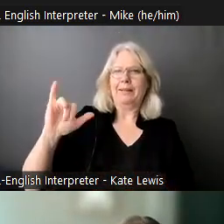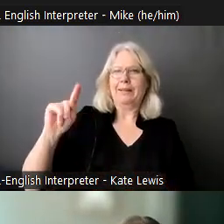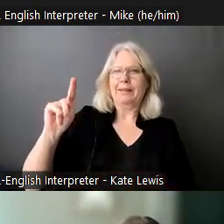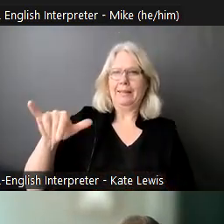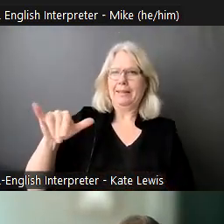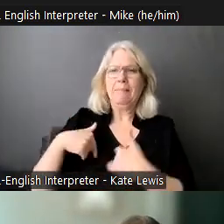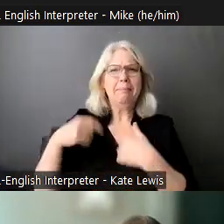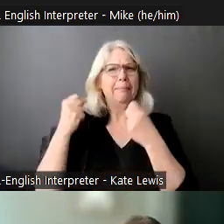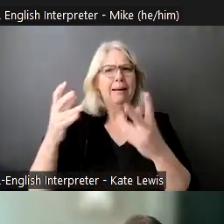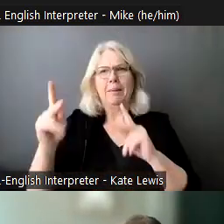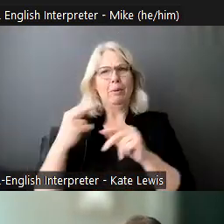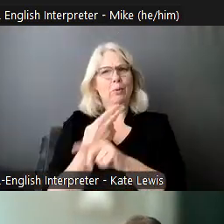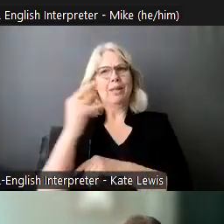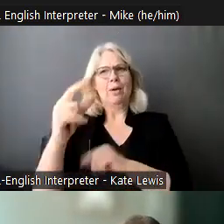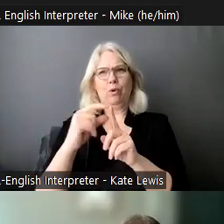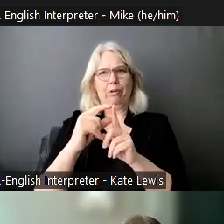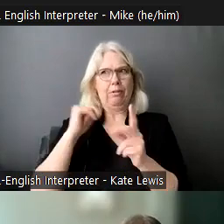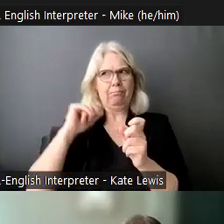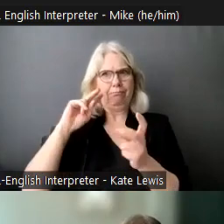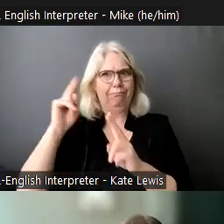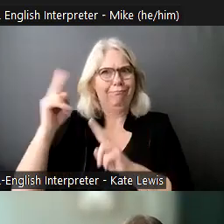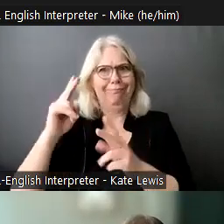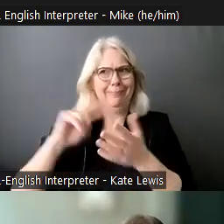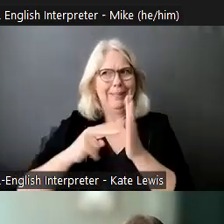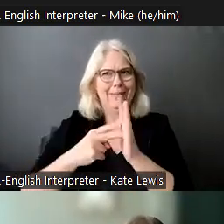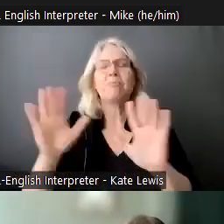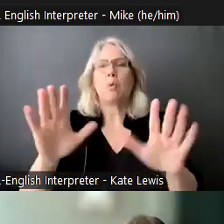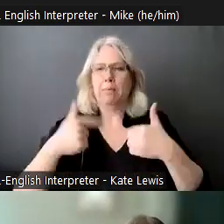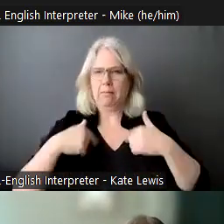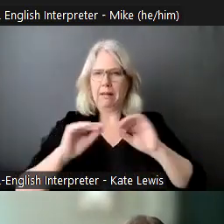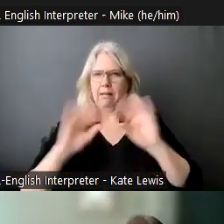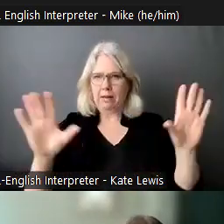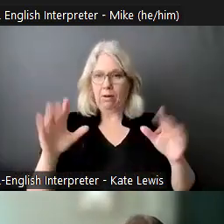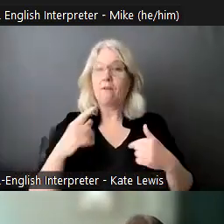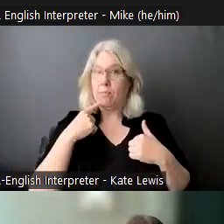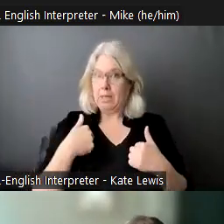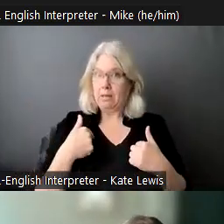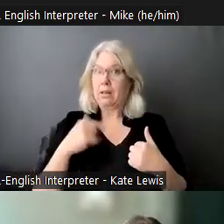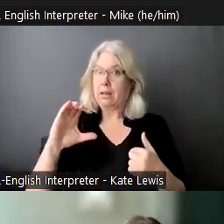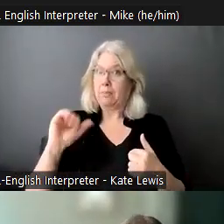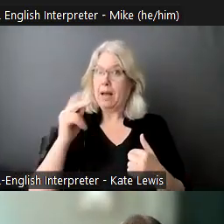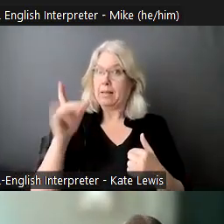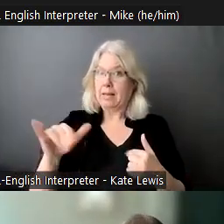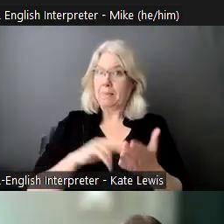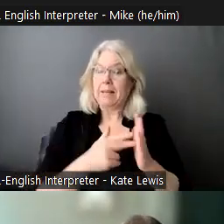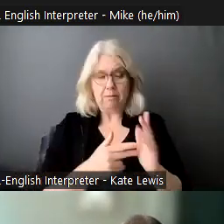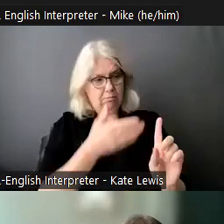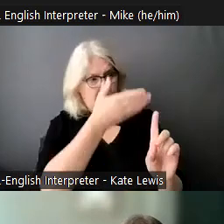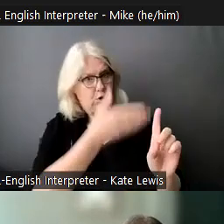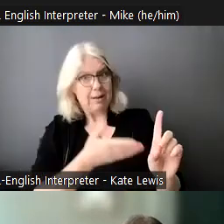different things. In this context, capacity means the legal ability to make decisions